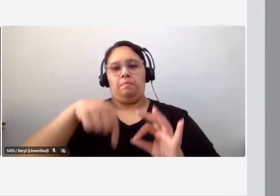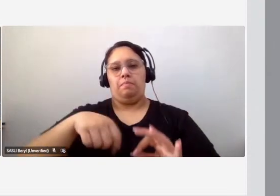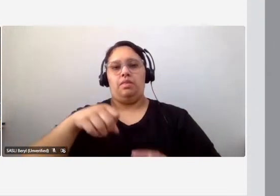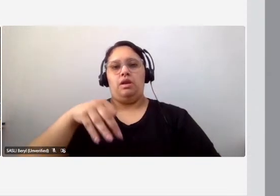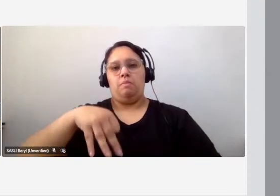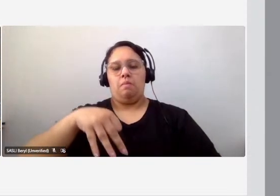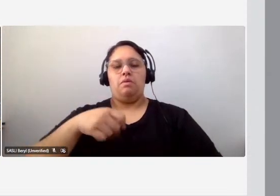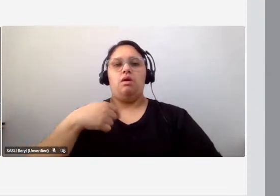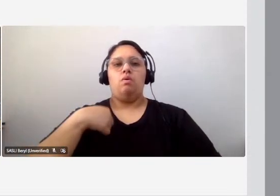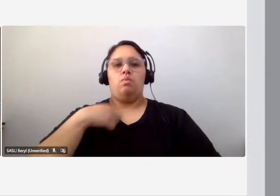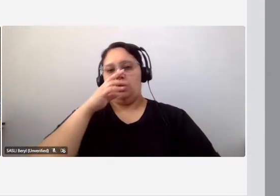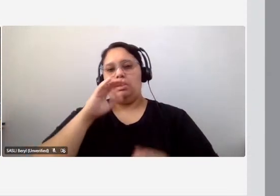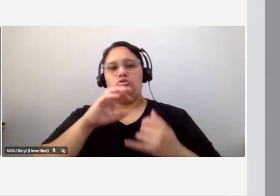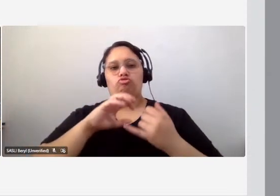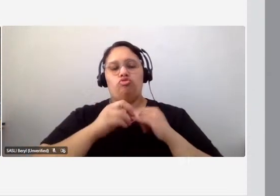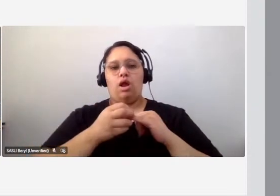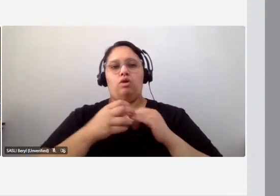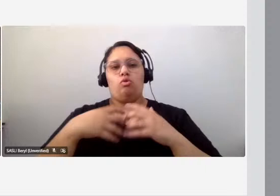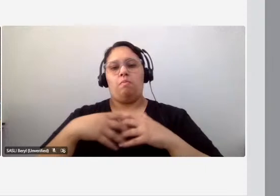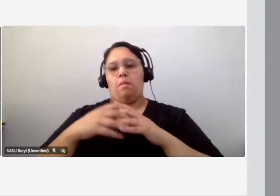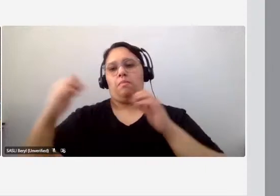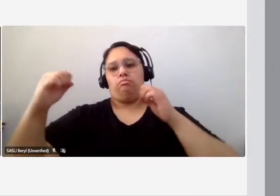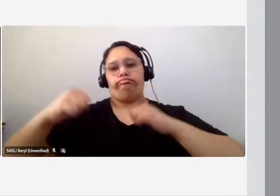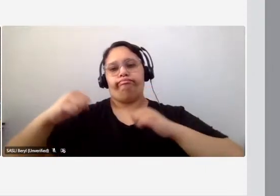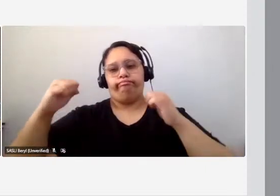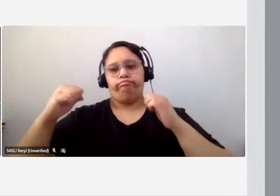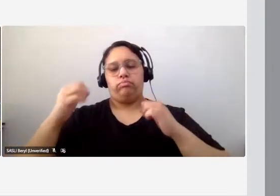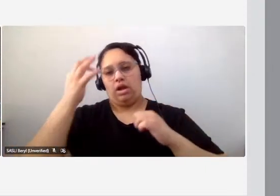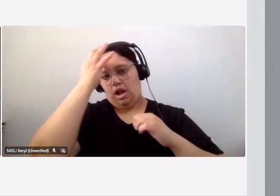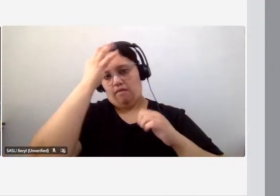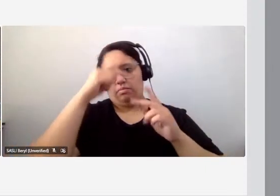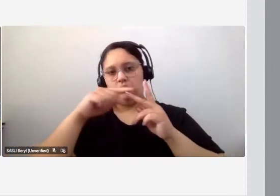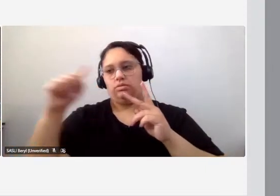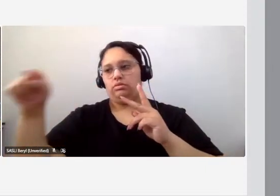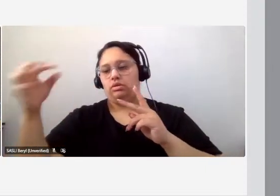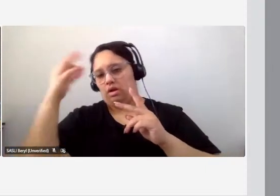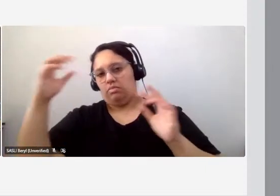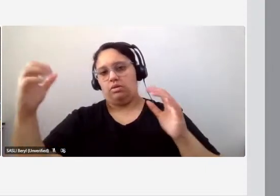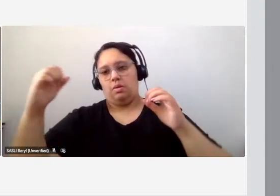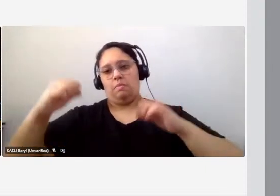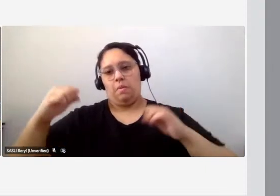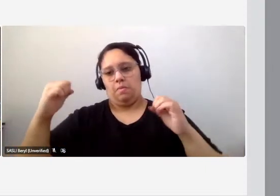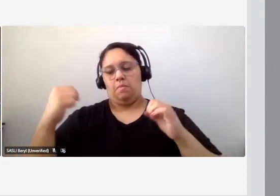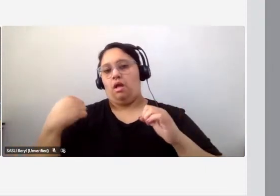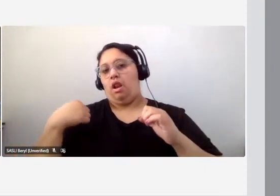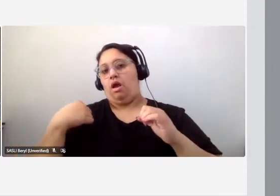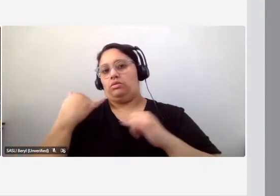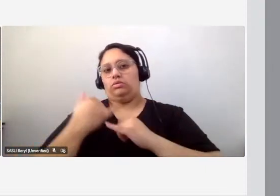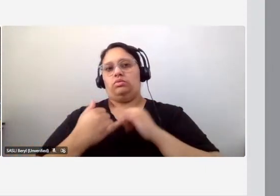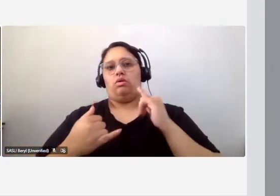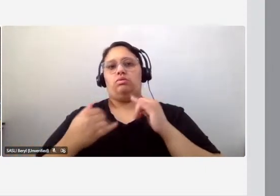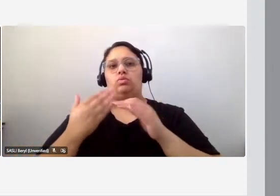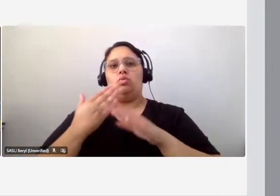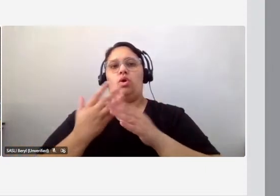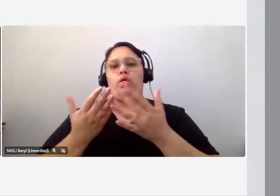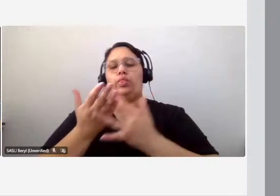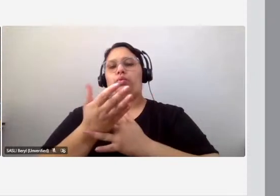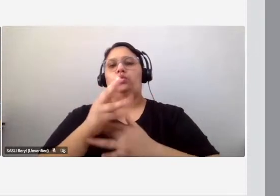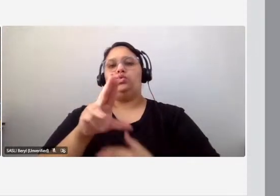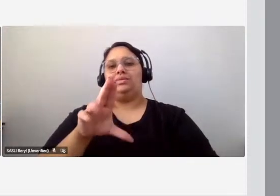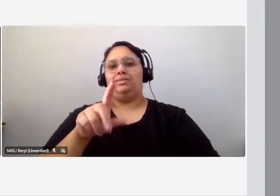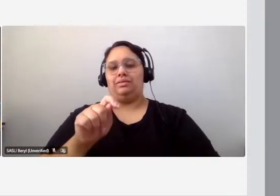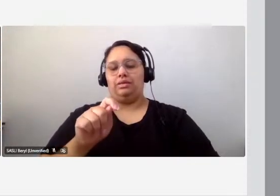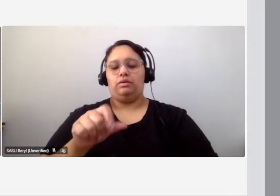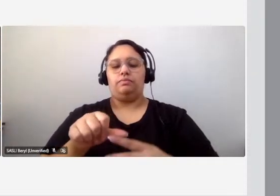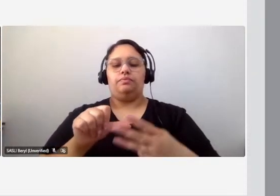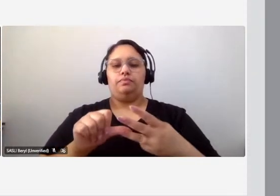have a agreement between us, government to government. The last one we were working through UCT. We also